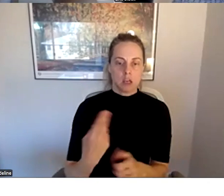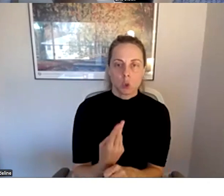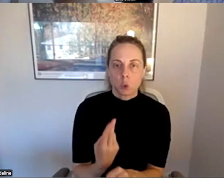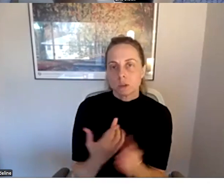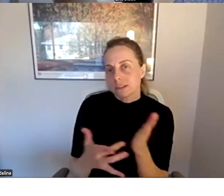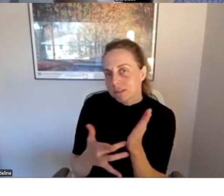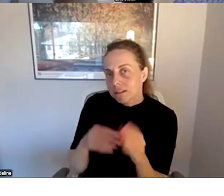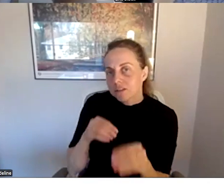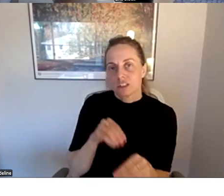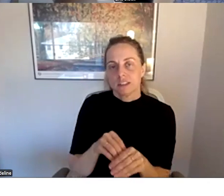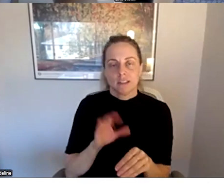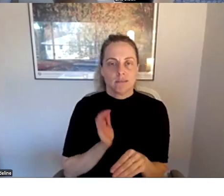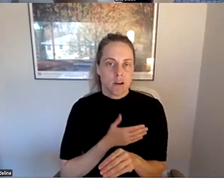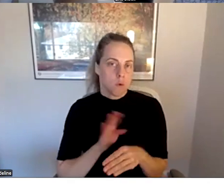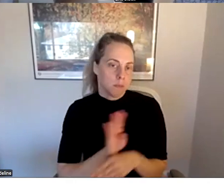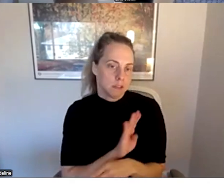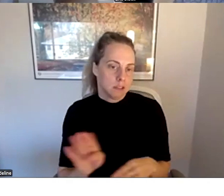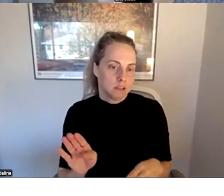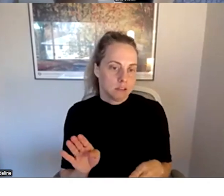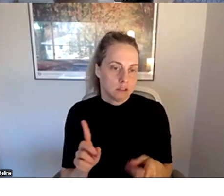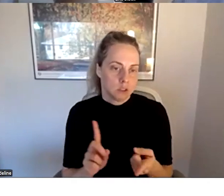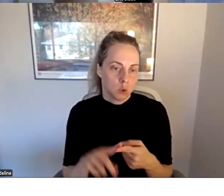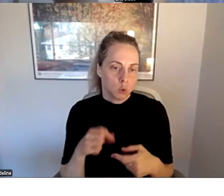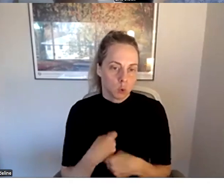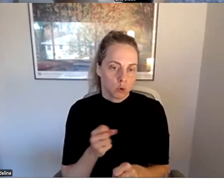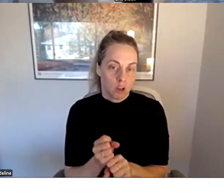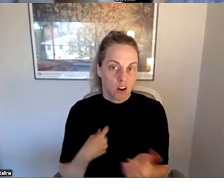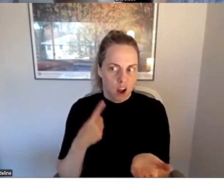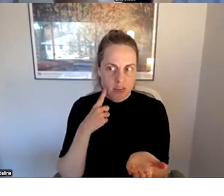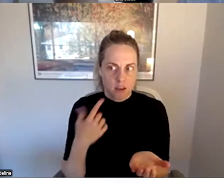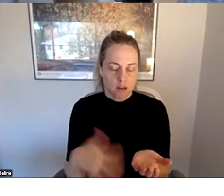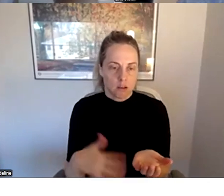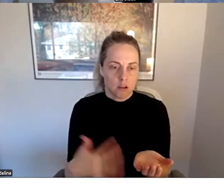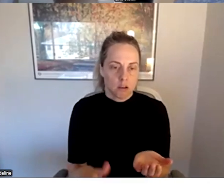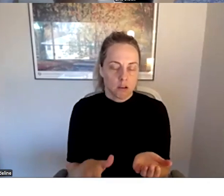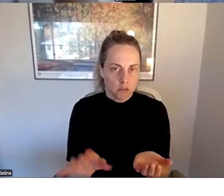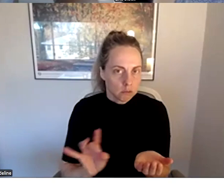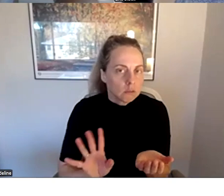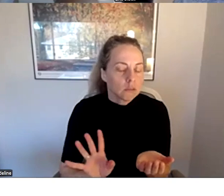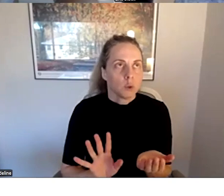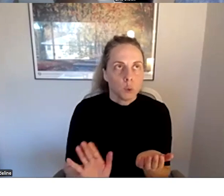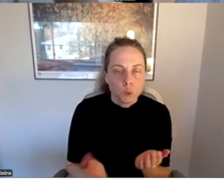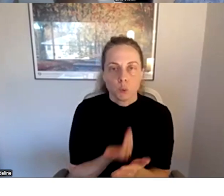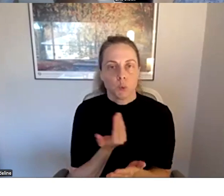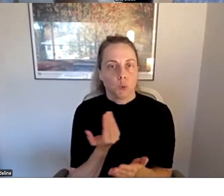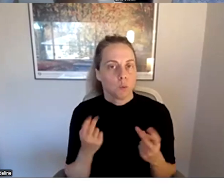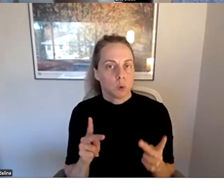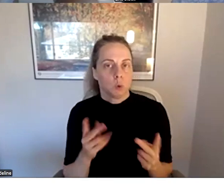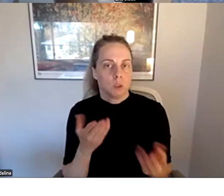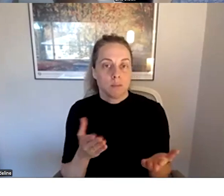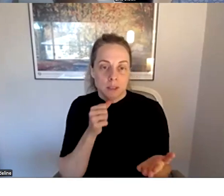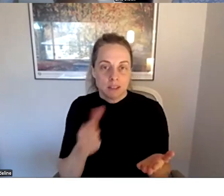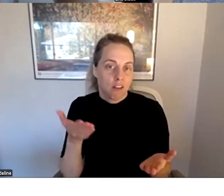in the course of our businesses to create, a drastic number of new opportunities that may not have been there before.